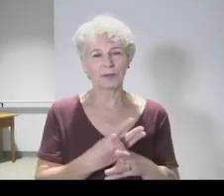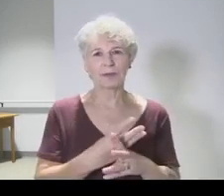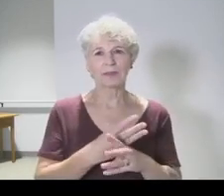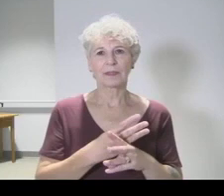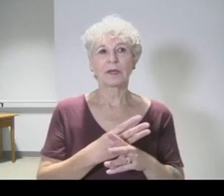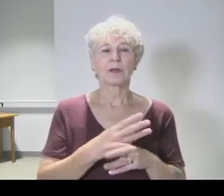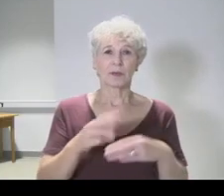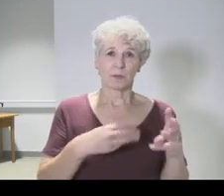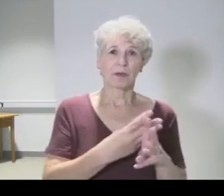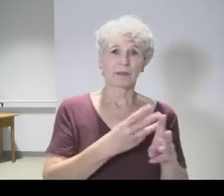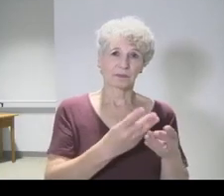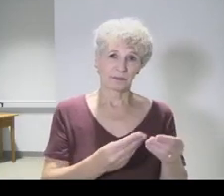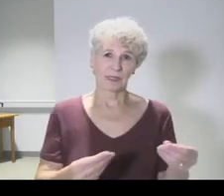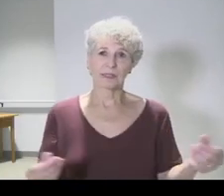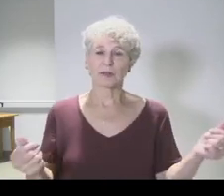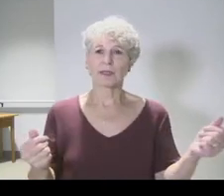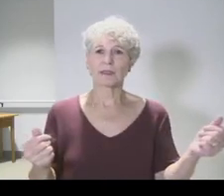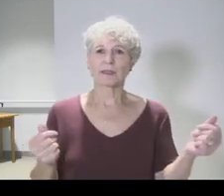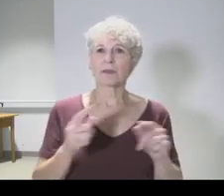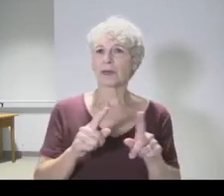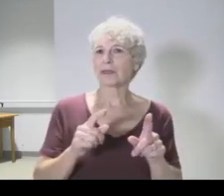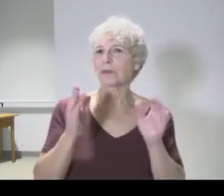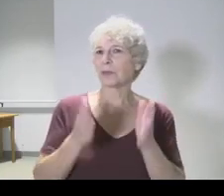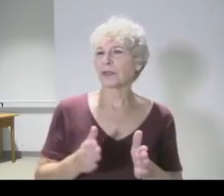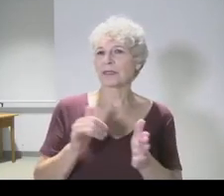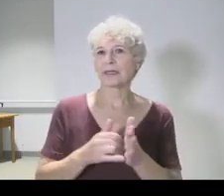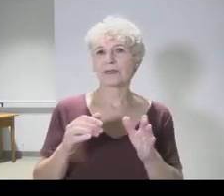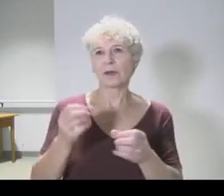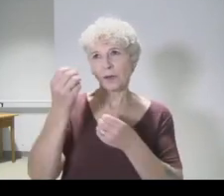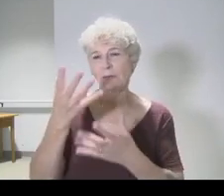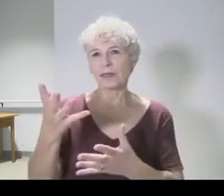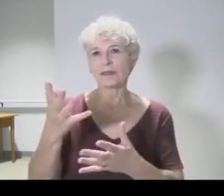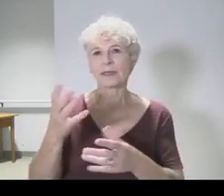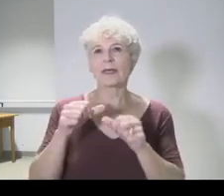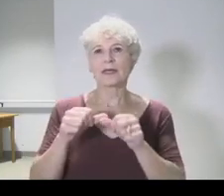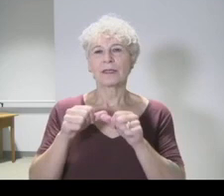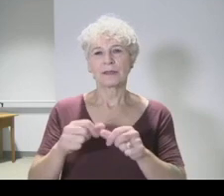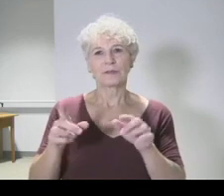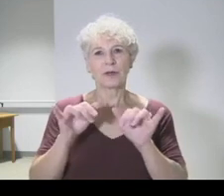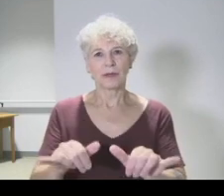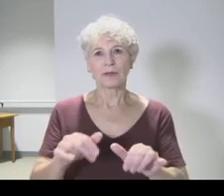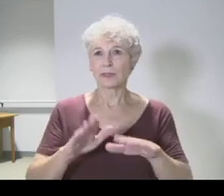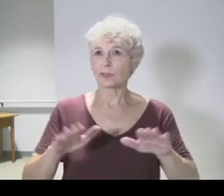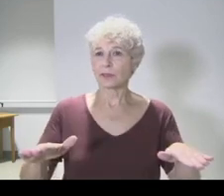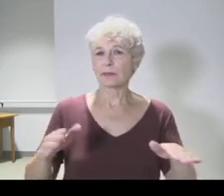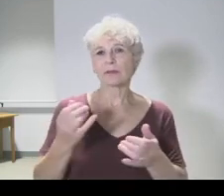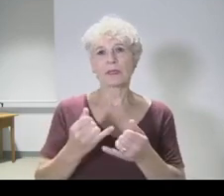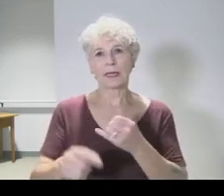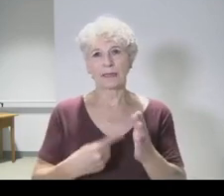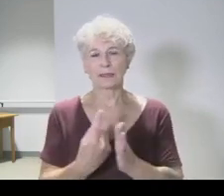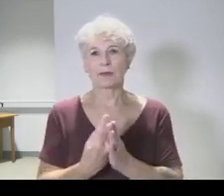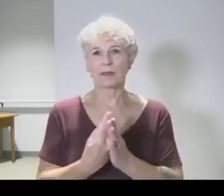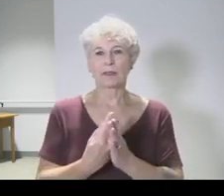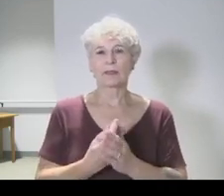away along with its desires, but whoever does the will of God abides forever. Children, it is the last hour, and as you have